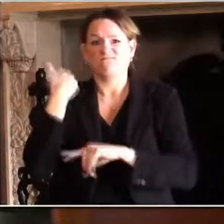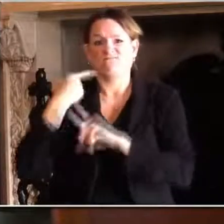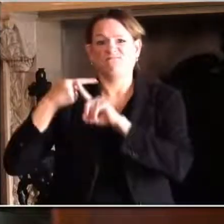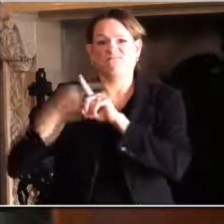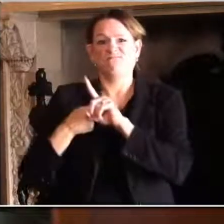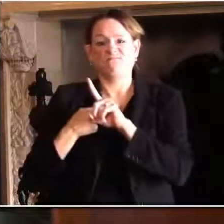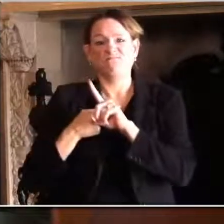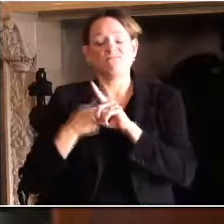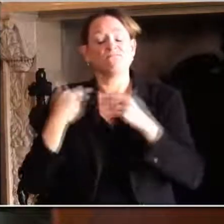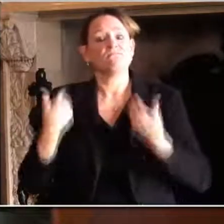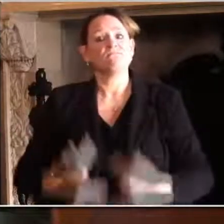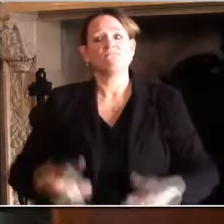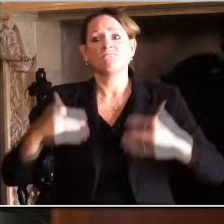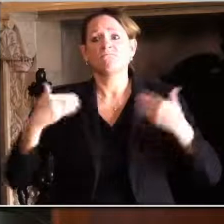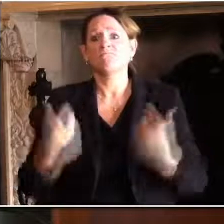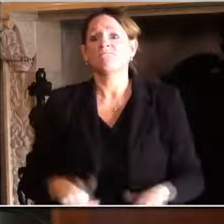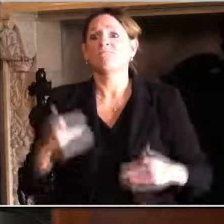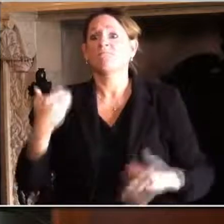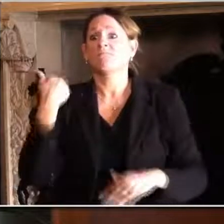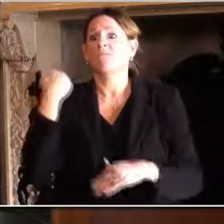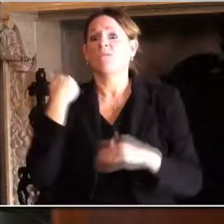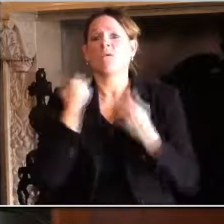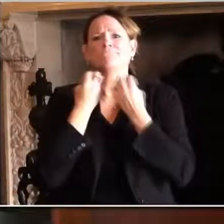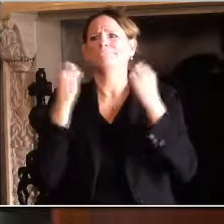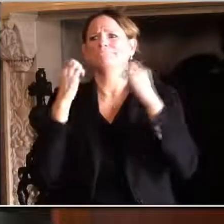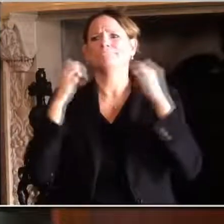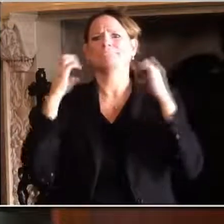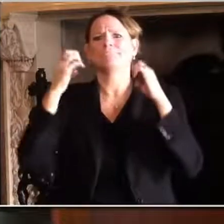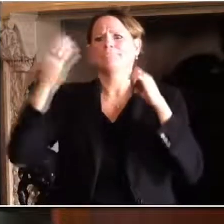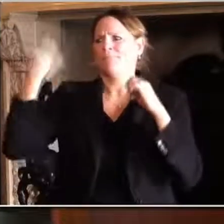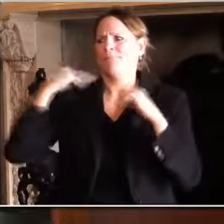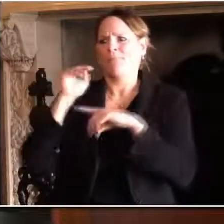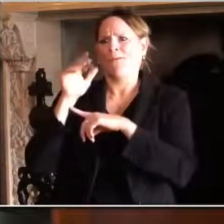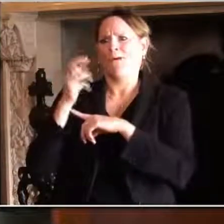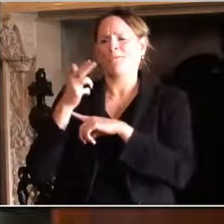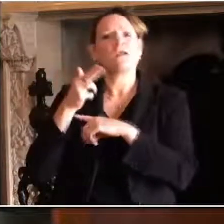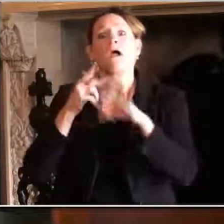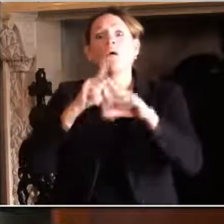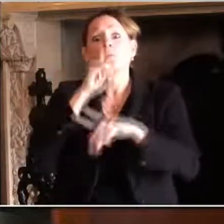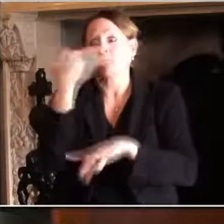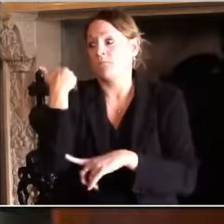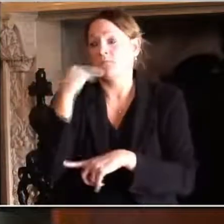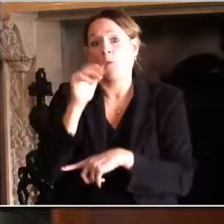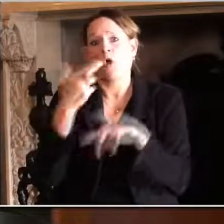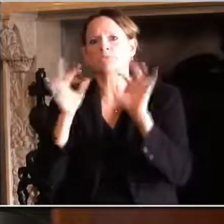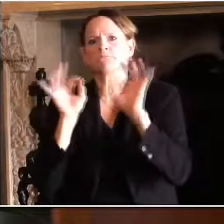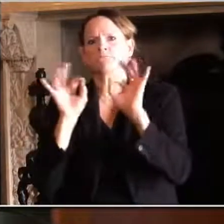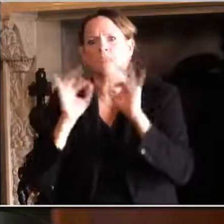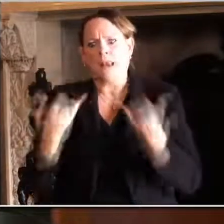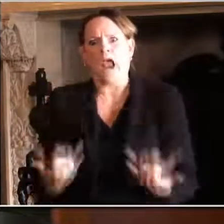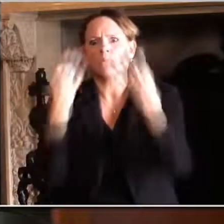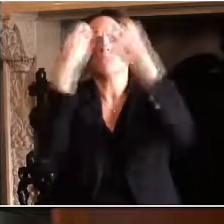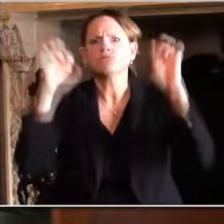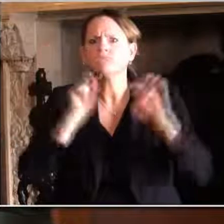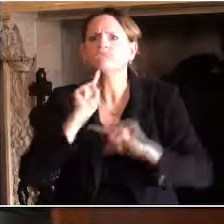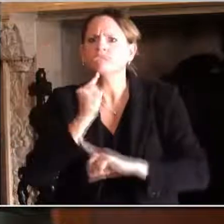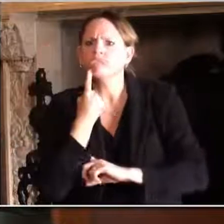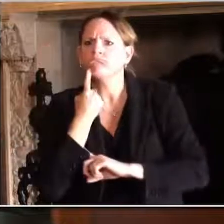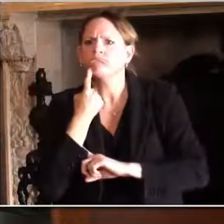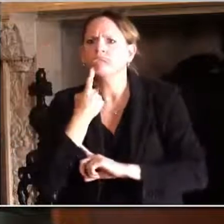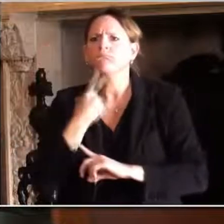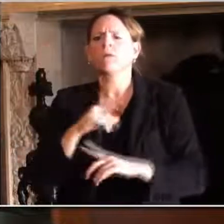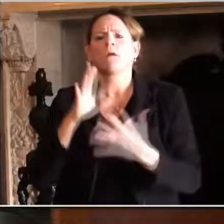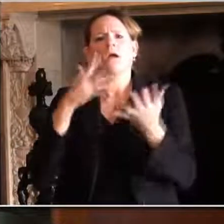governor declared a public health emergency in March. We can use our county-level data to illustrate how